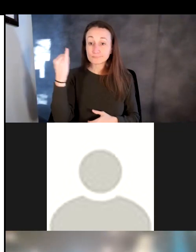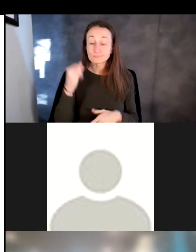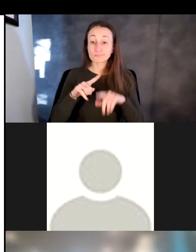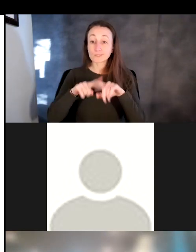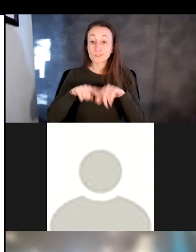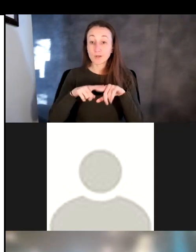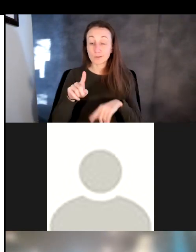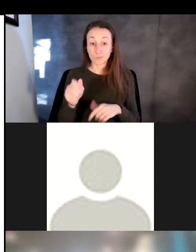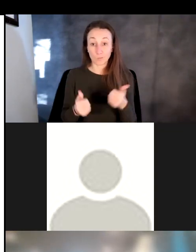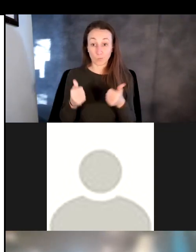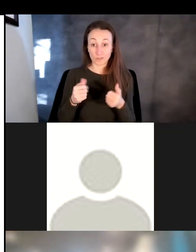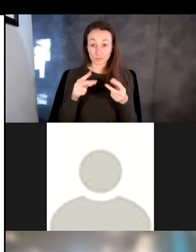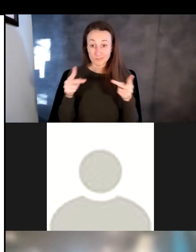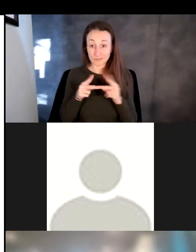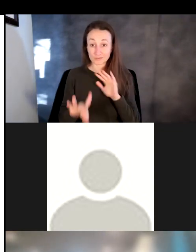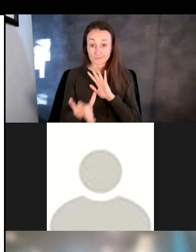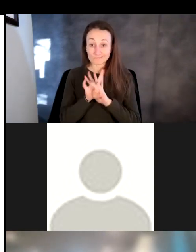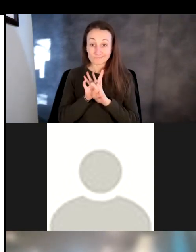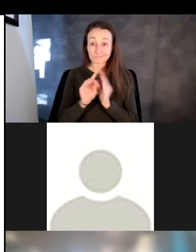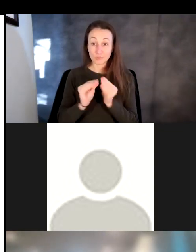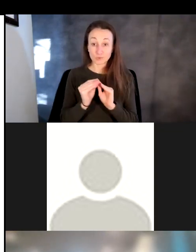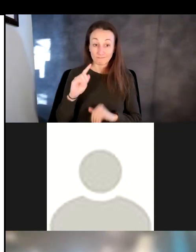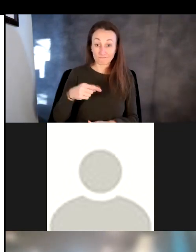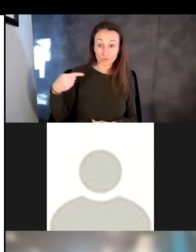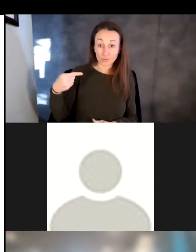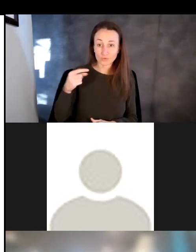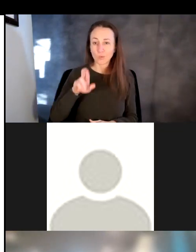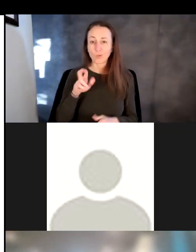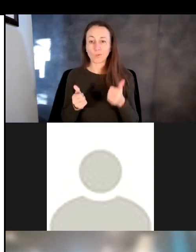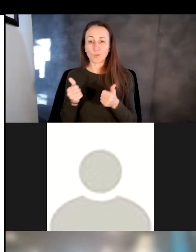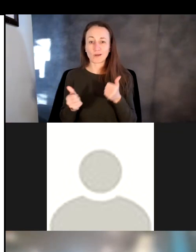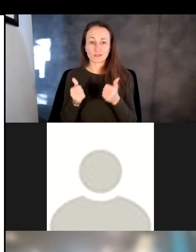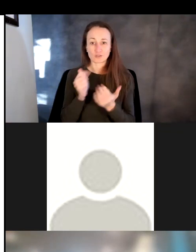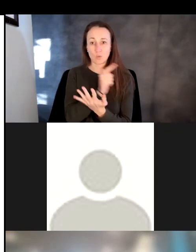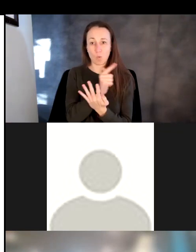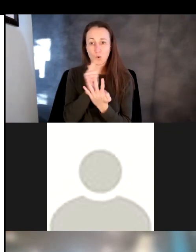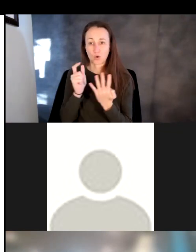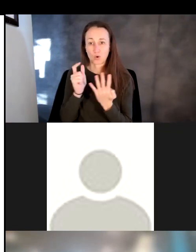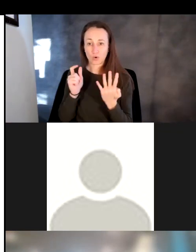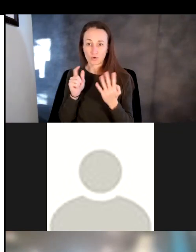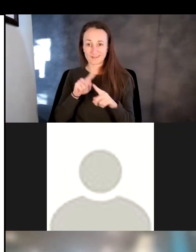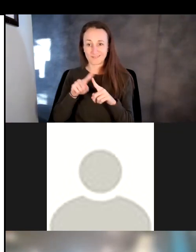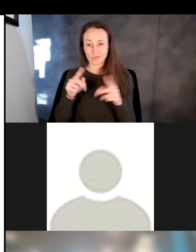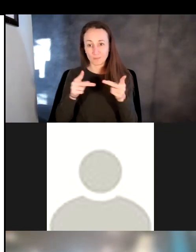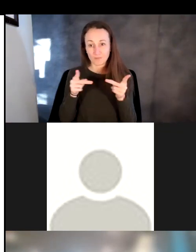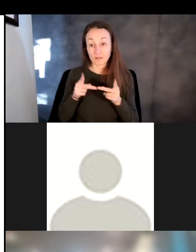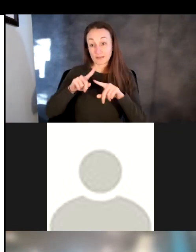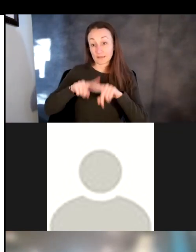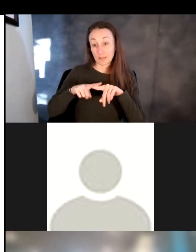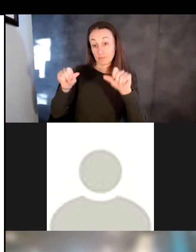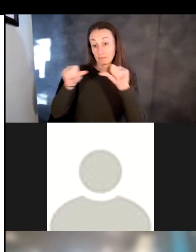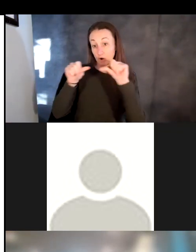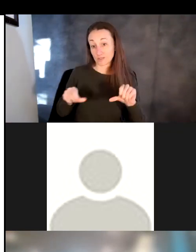depending on which position I choose to mutate first, or the order in which I make my mutations at these different positions, depending on the architecture